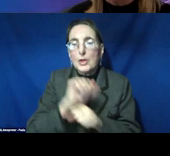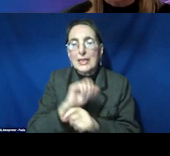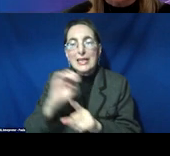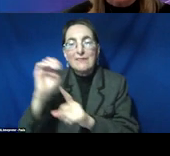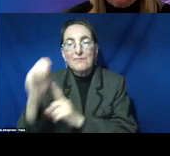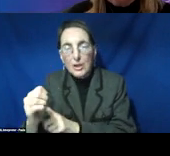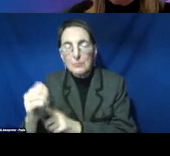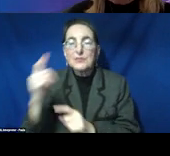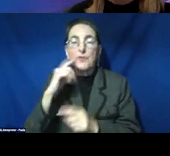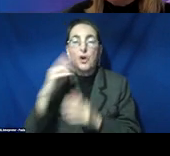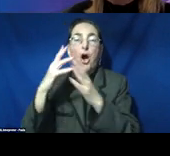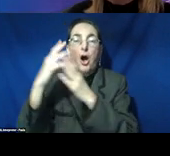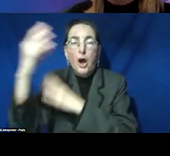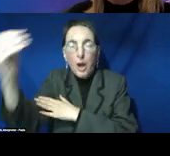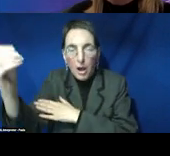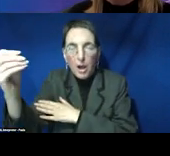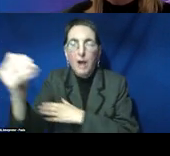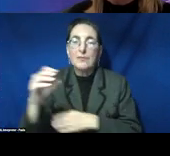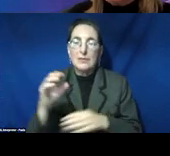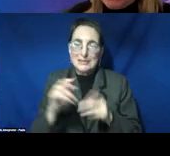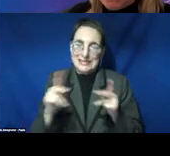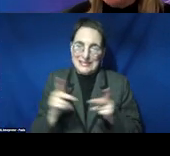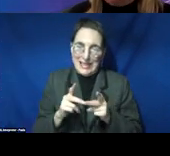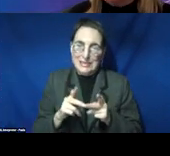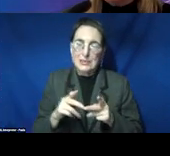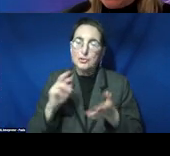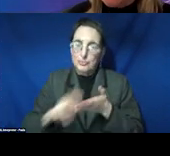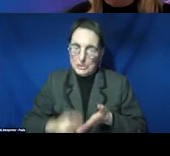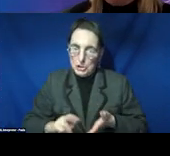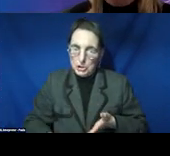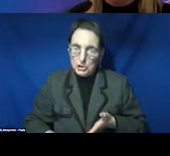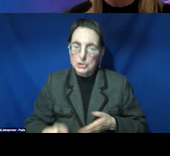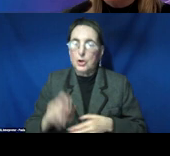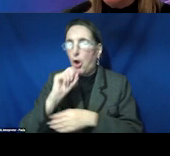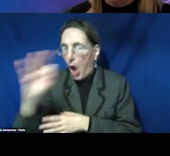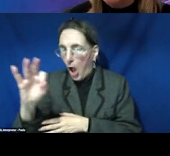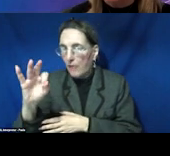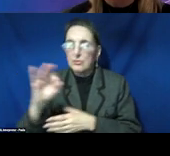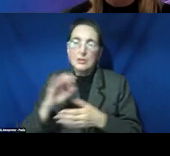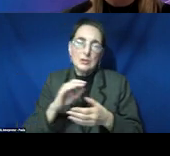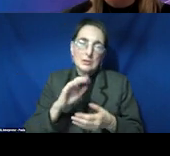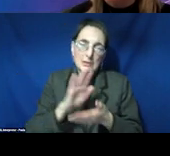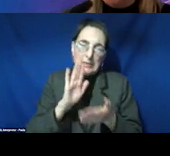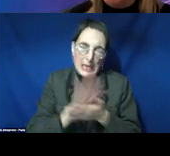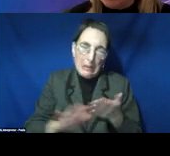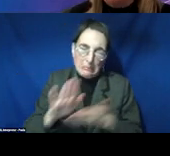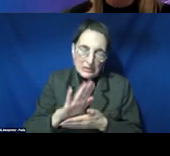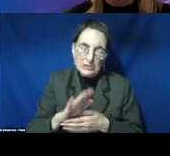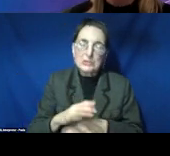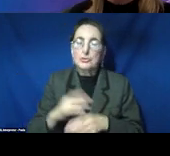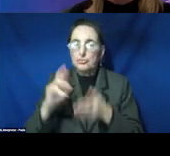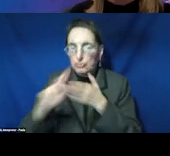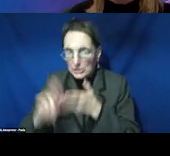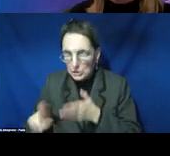off-site research. Now, you may have noted that we actually had a supplementary document in the for